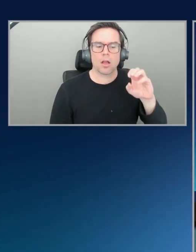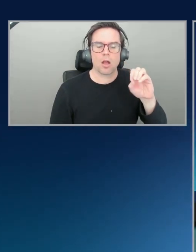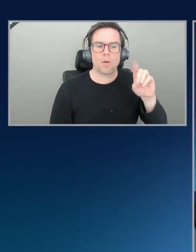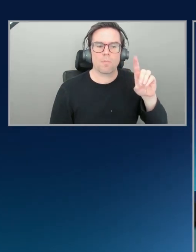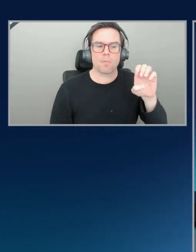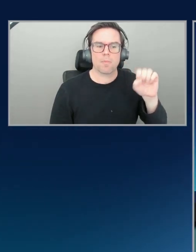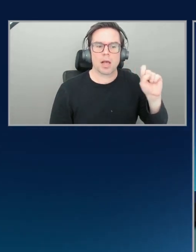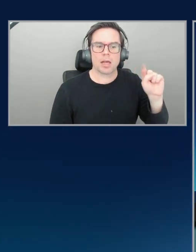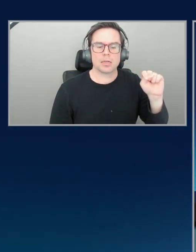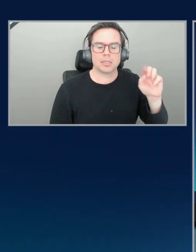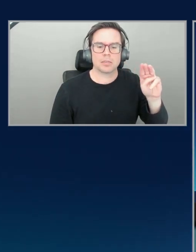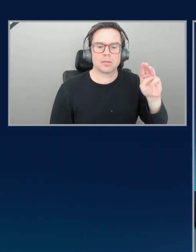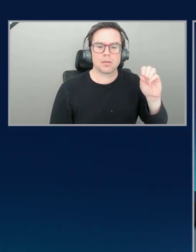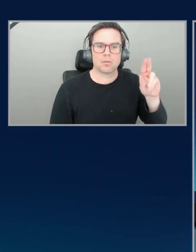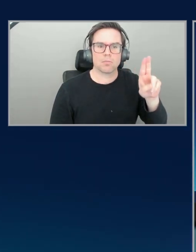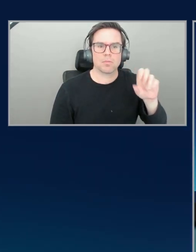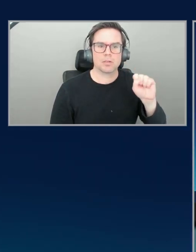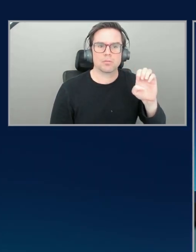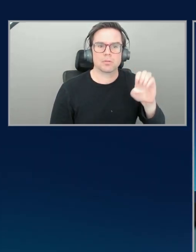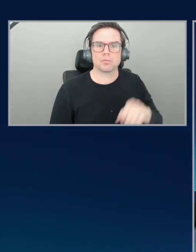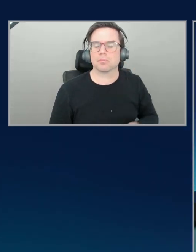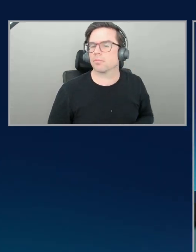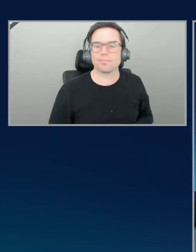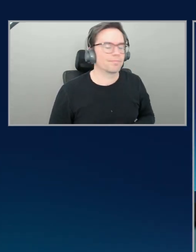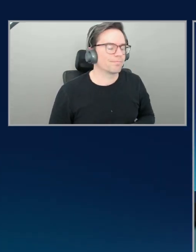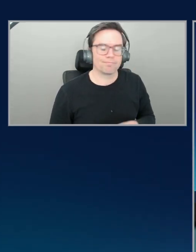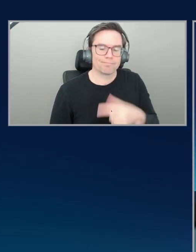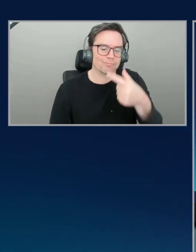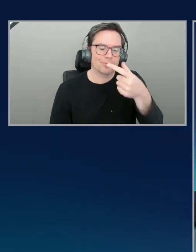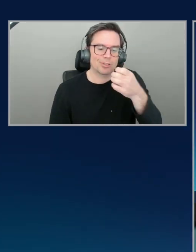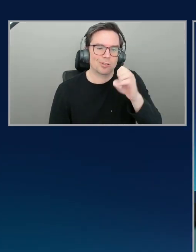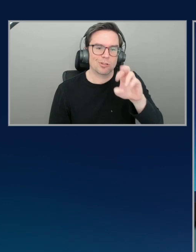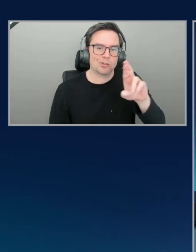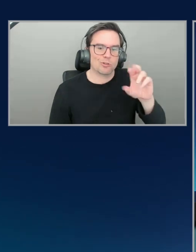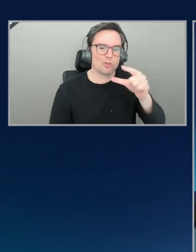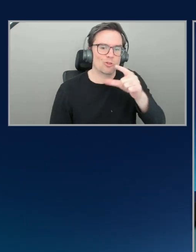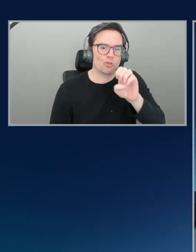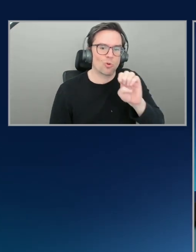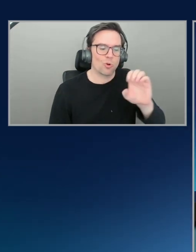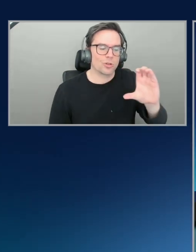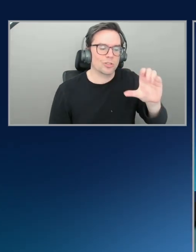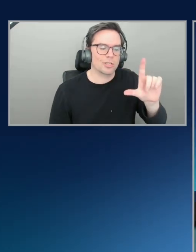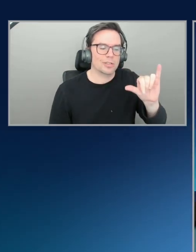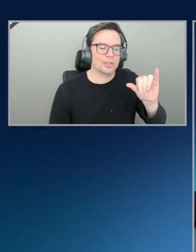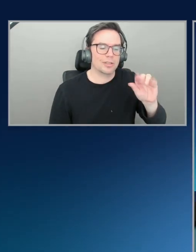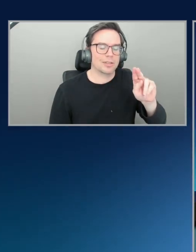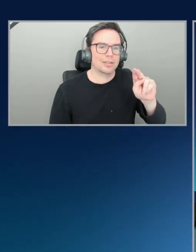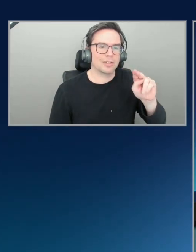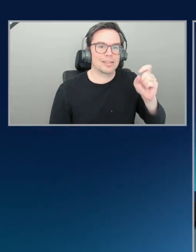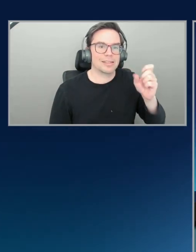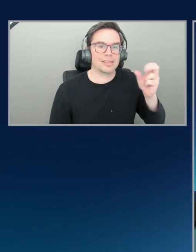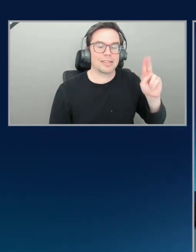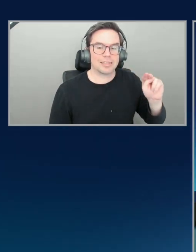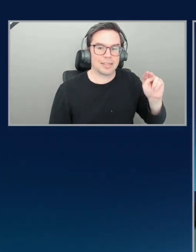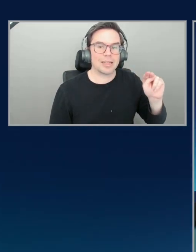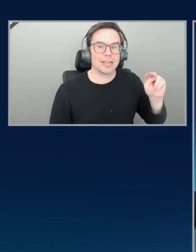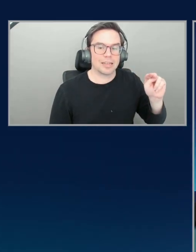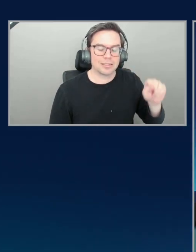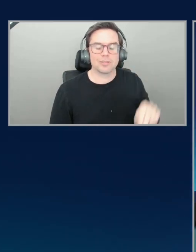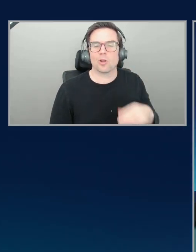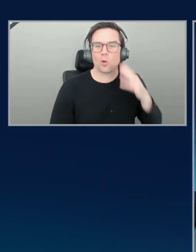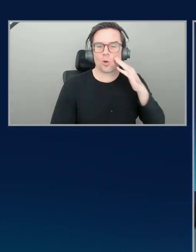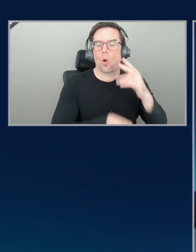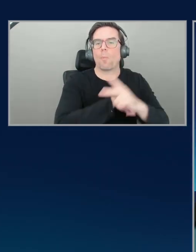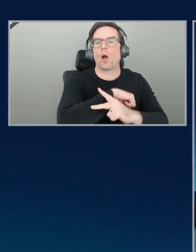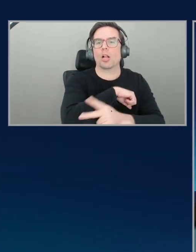It's George Clinton, Atomic Dog, George Clinton. Oh, Parliament. Yeah, P-Funk. Parliament. Yeah. P-Funk. I know going that. back old school. All